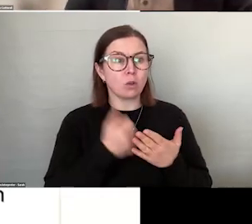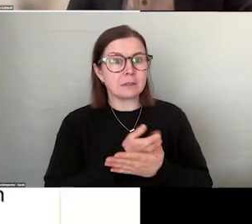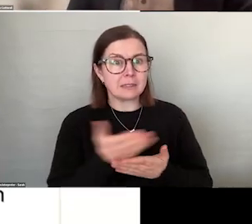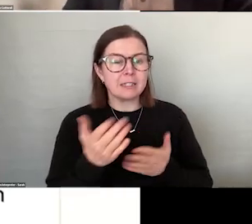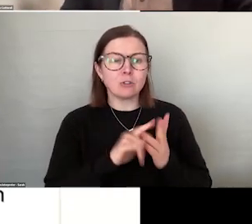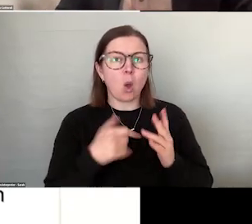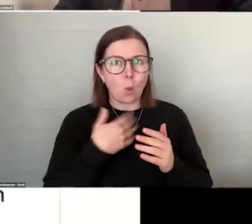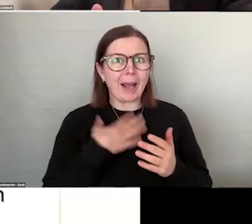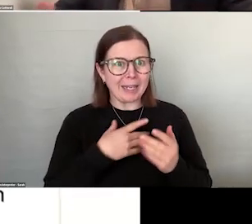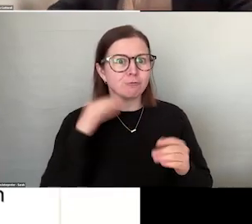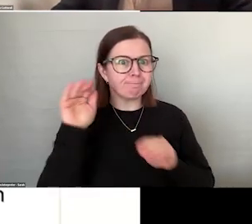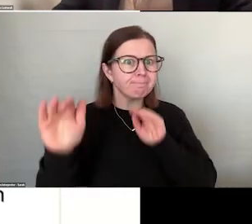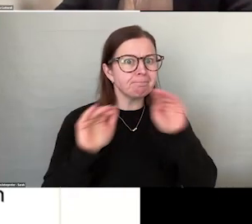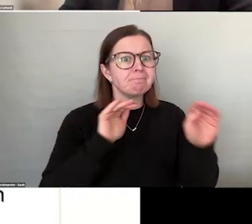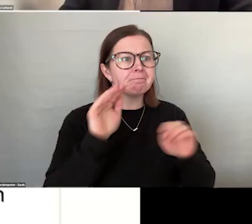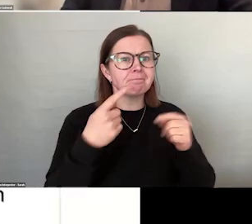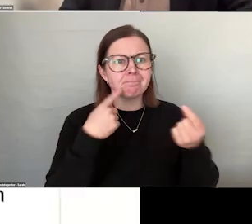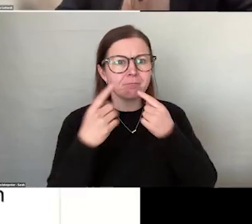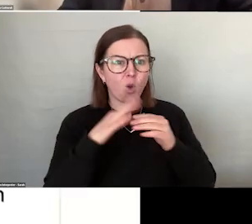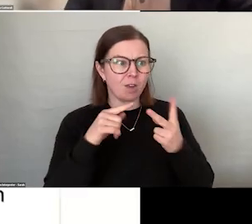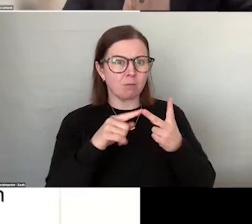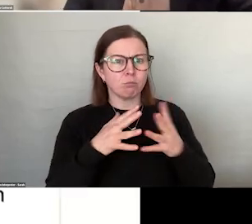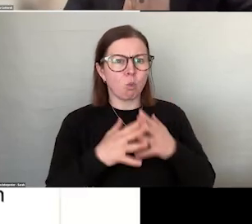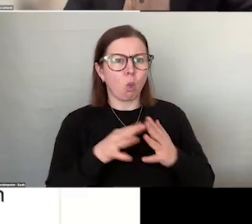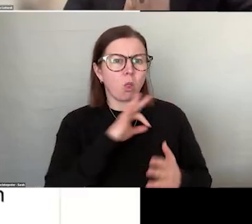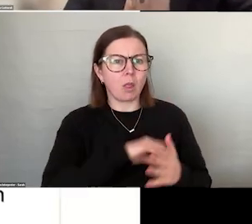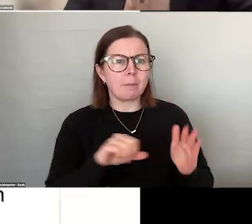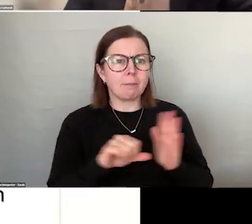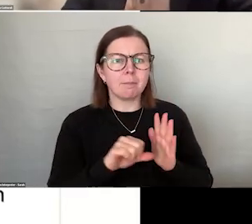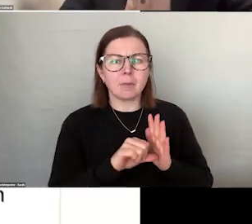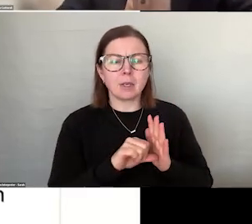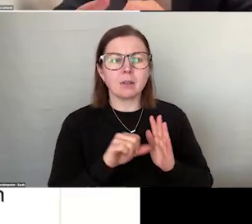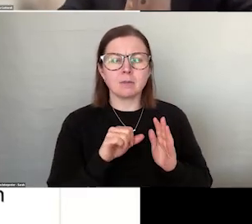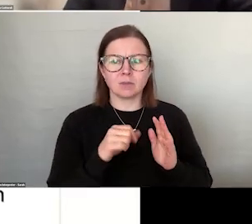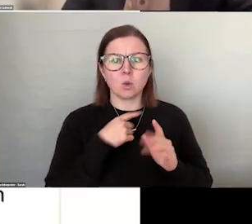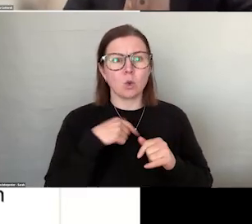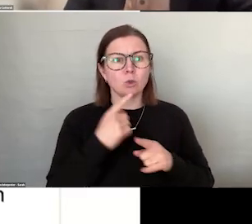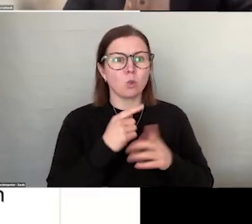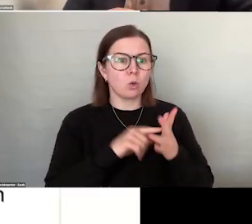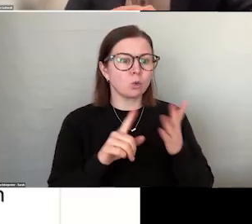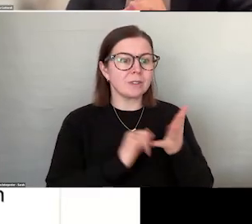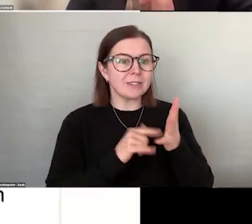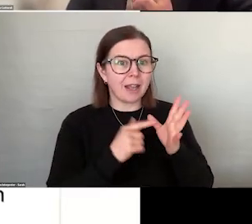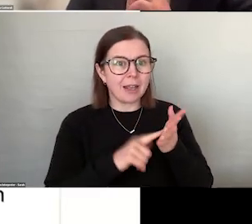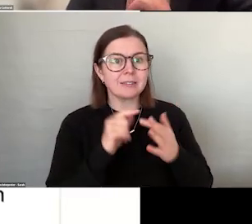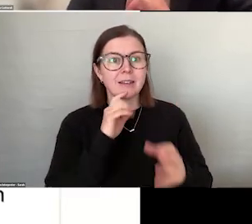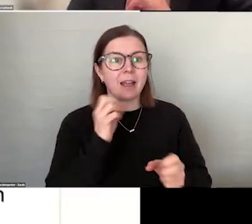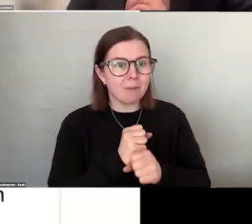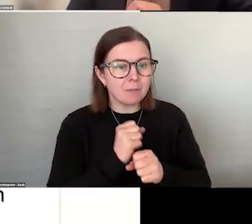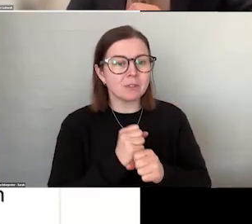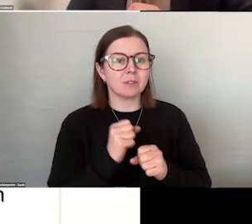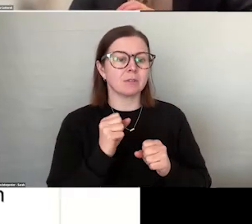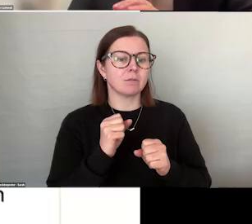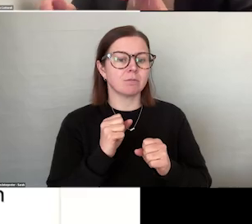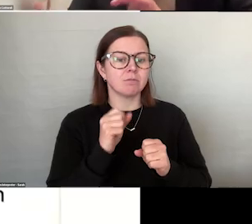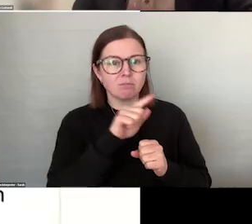widely known, and all of us to be talking to state governments and local health districts about reintroducing